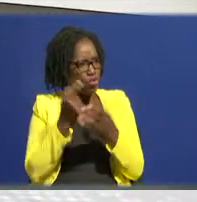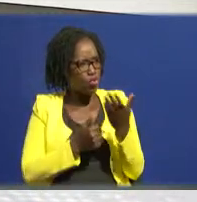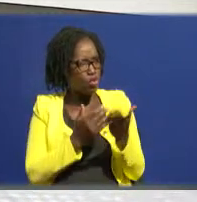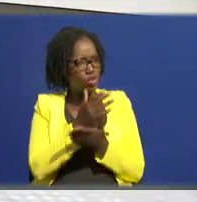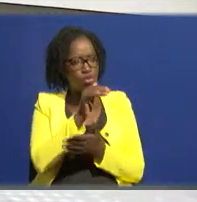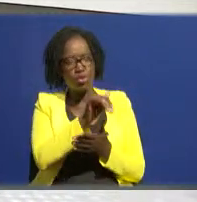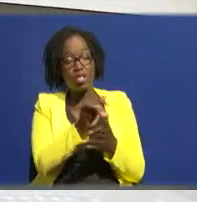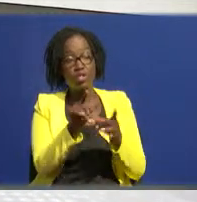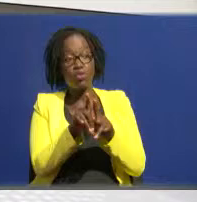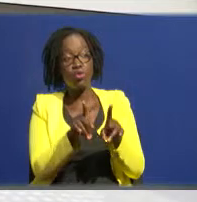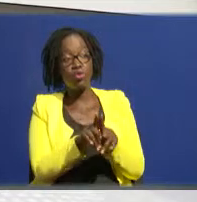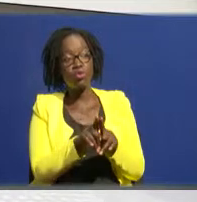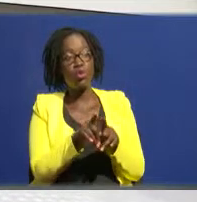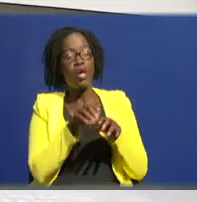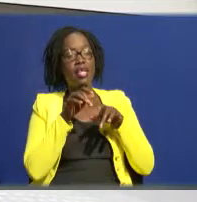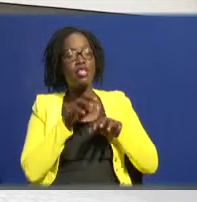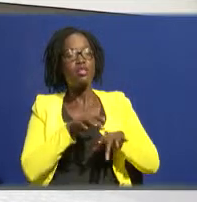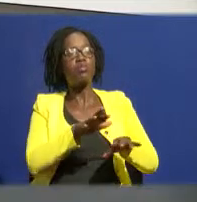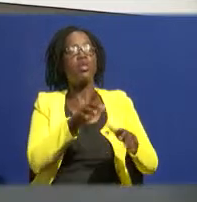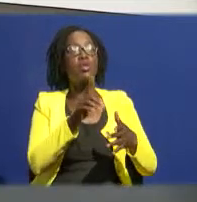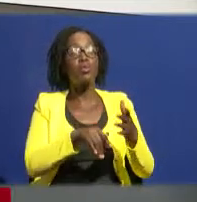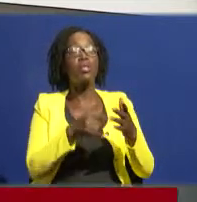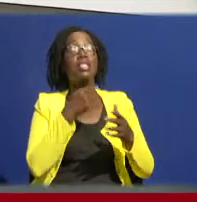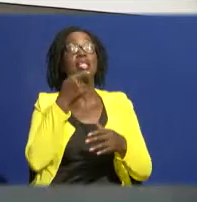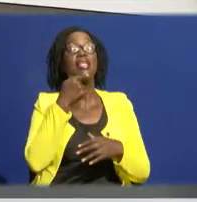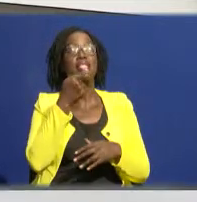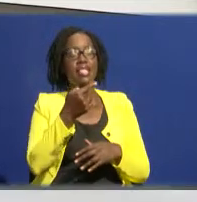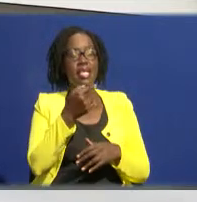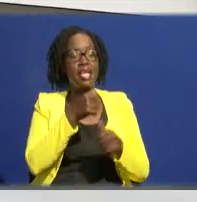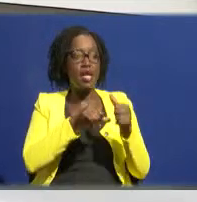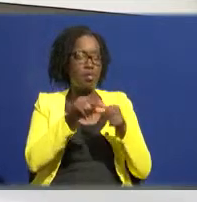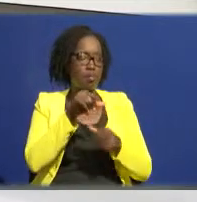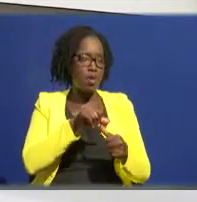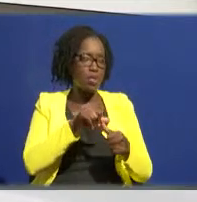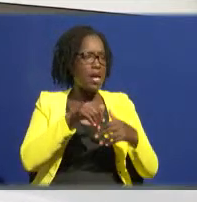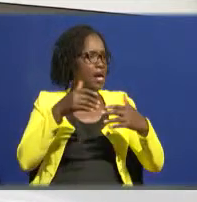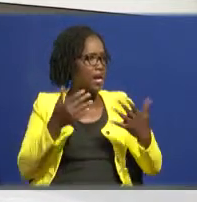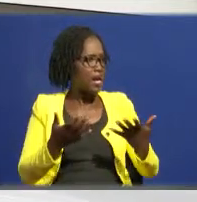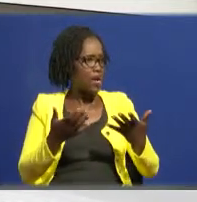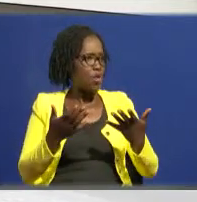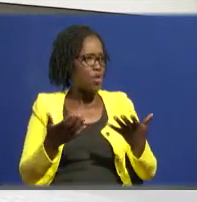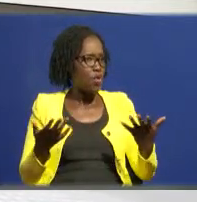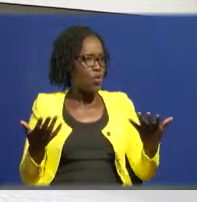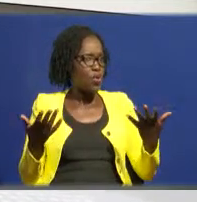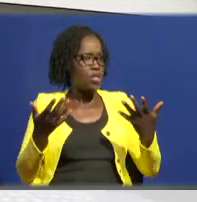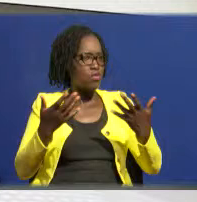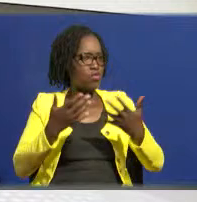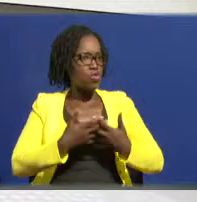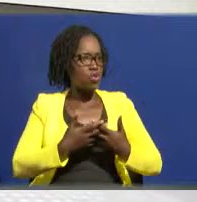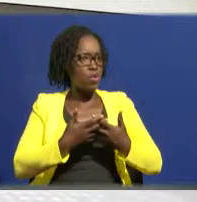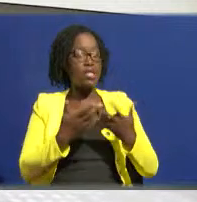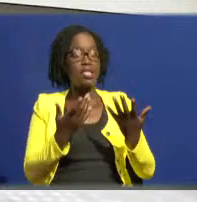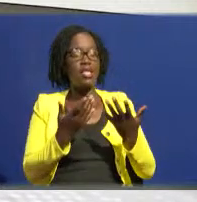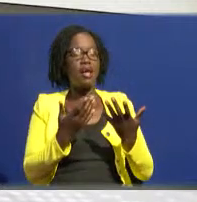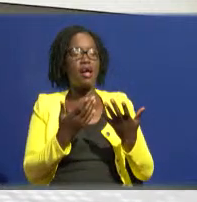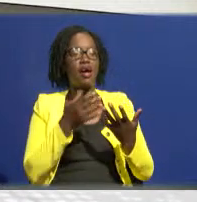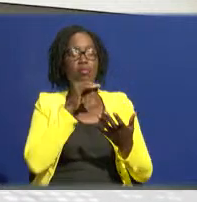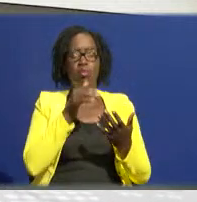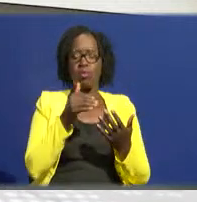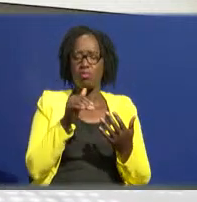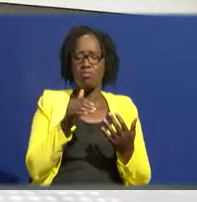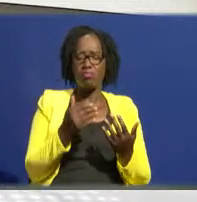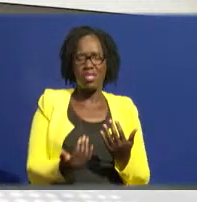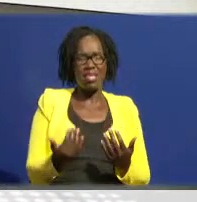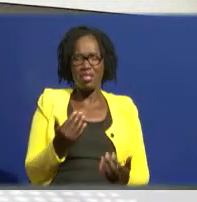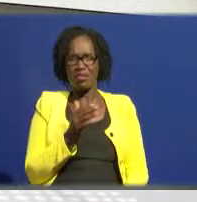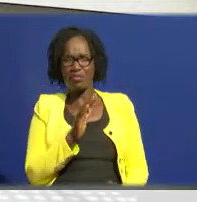that you also cascade what exactly they are saying about how we bring in the boy child who a